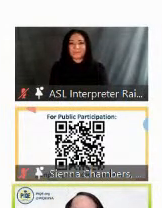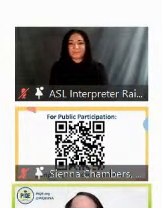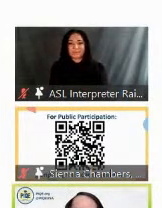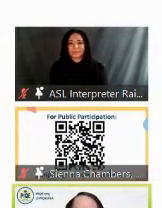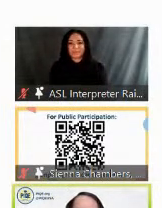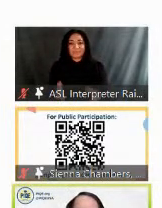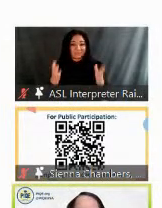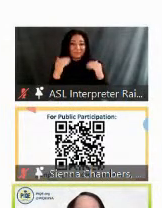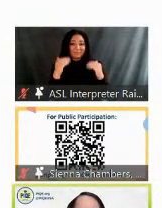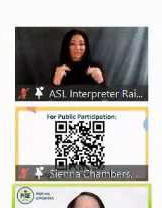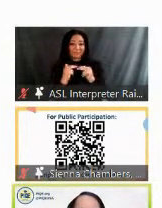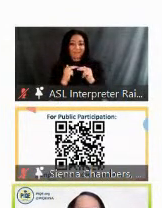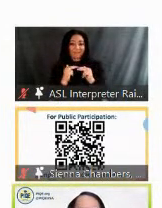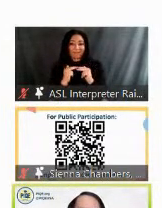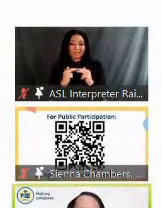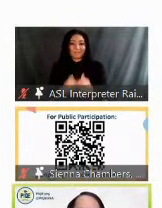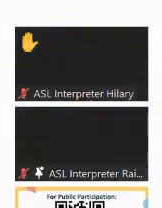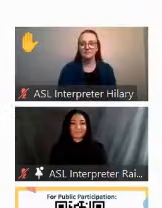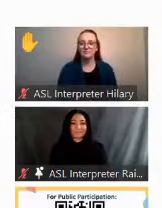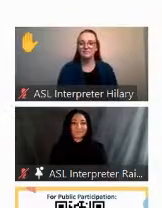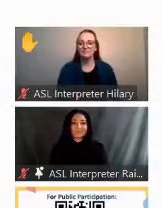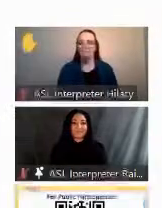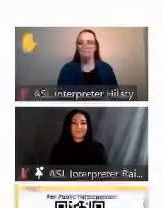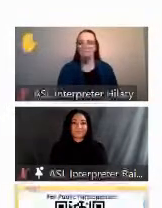Next slide, please.